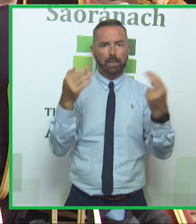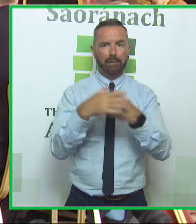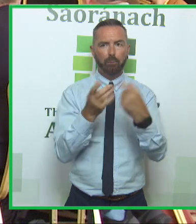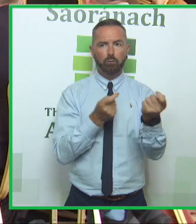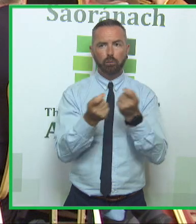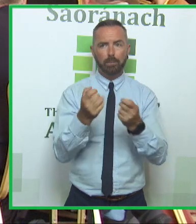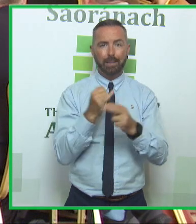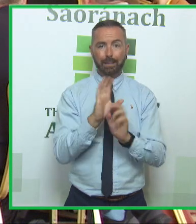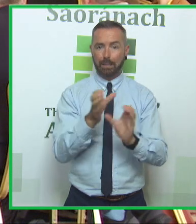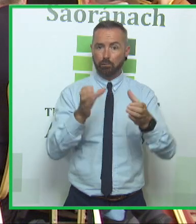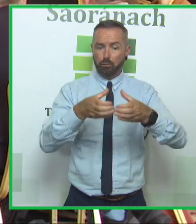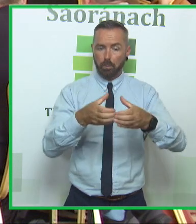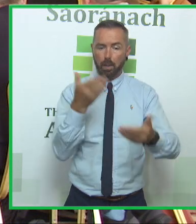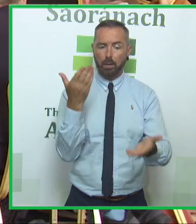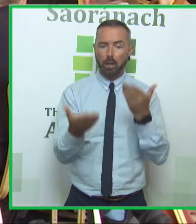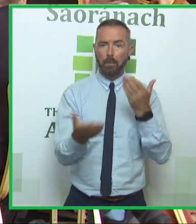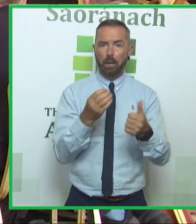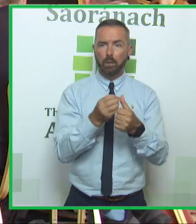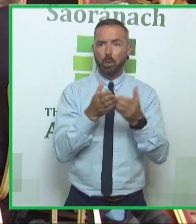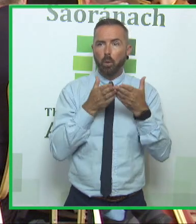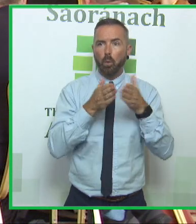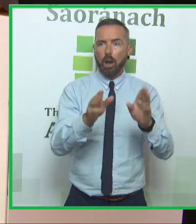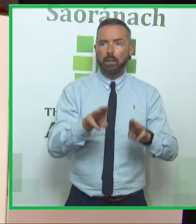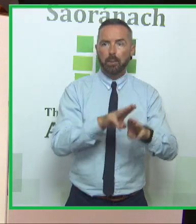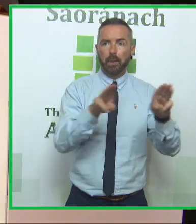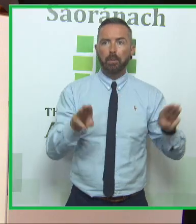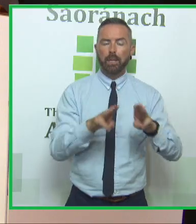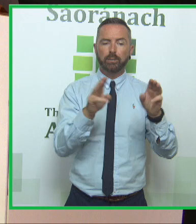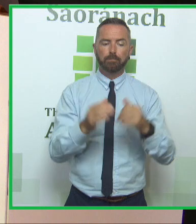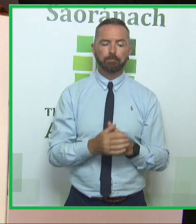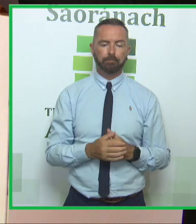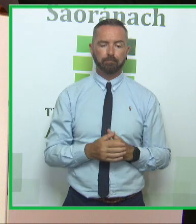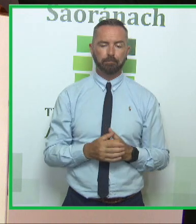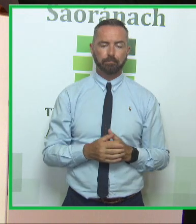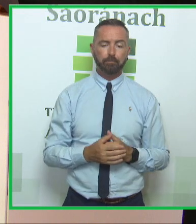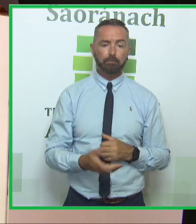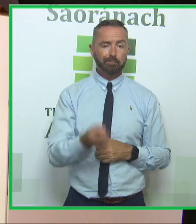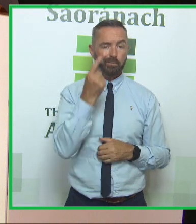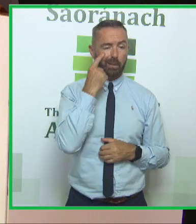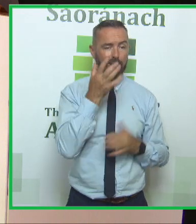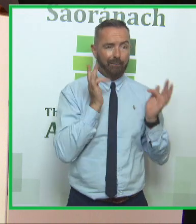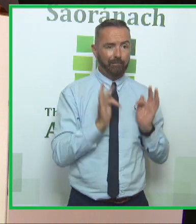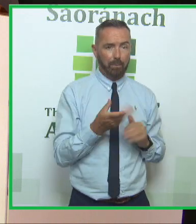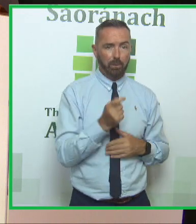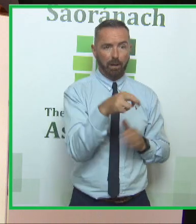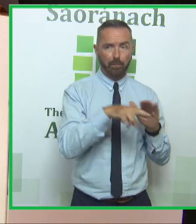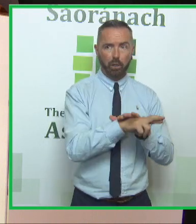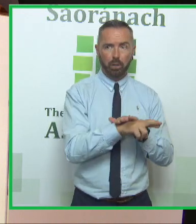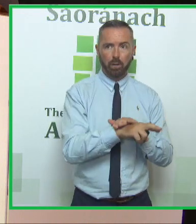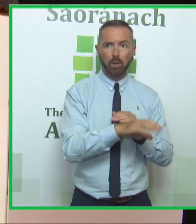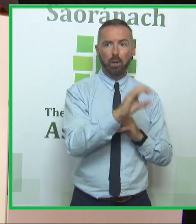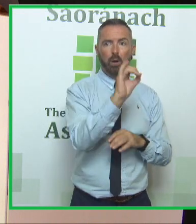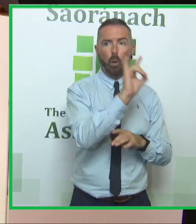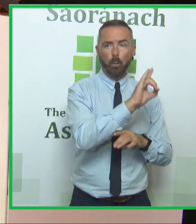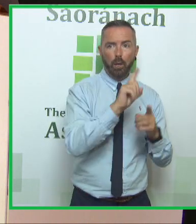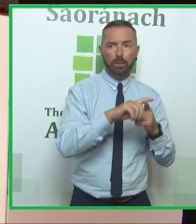treatment among this group compared to the wider population. If we look at female travellers, we see that opioids and